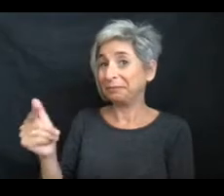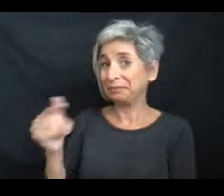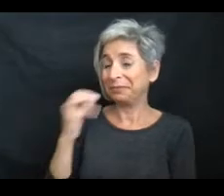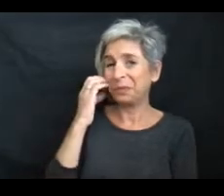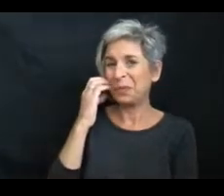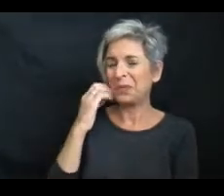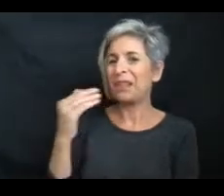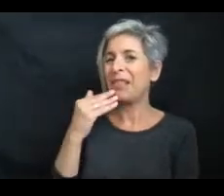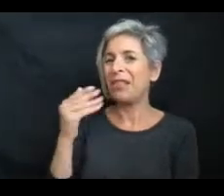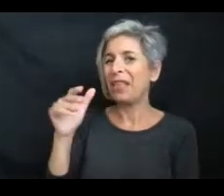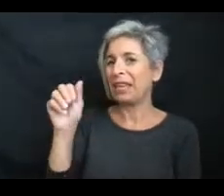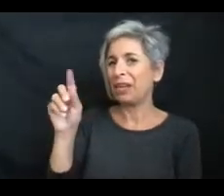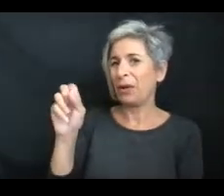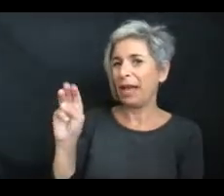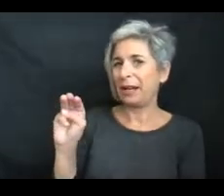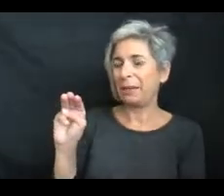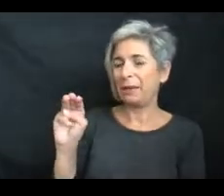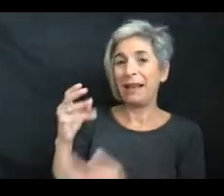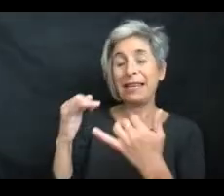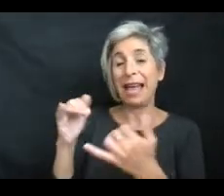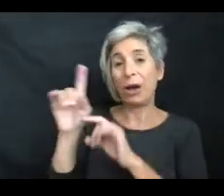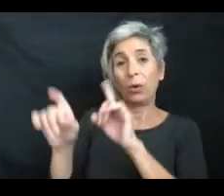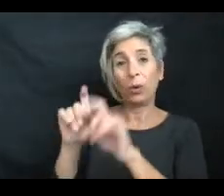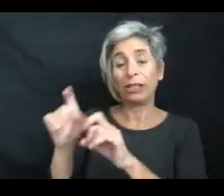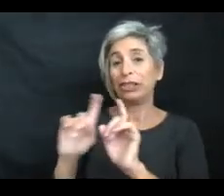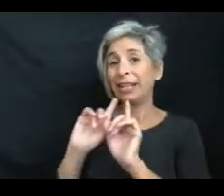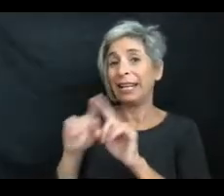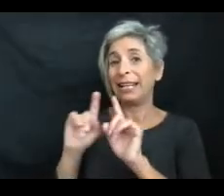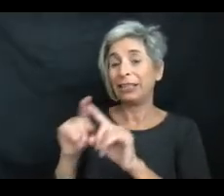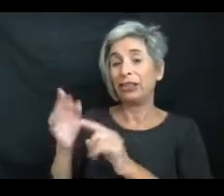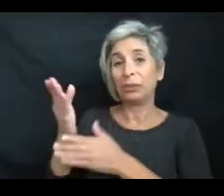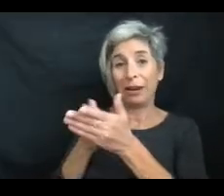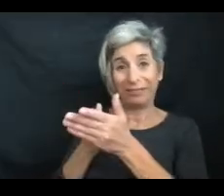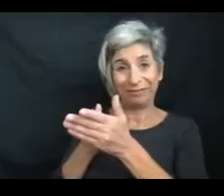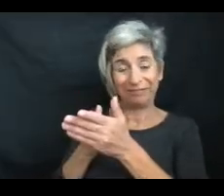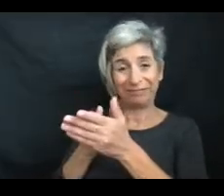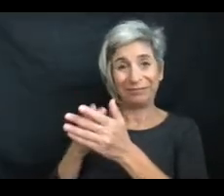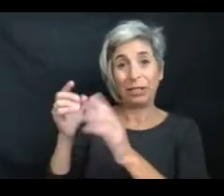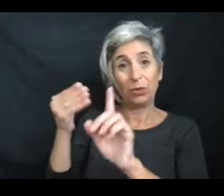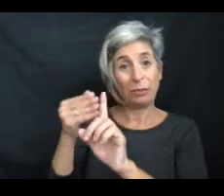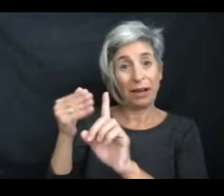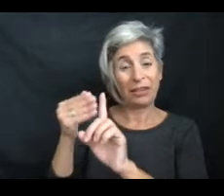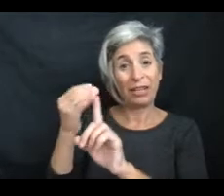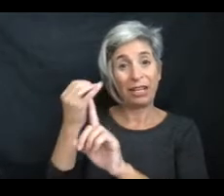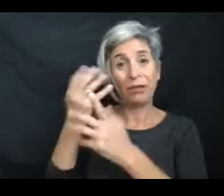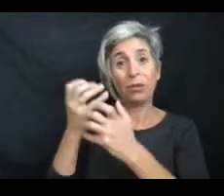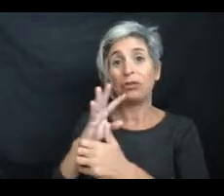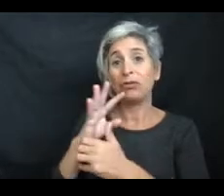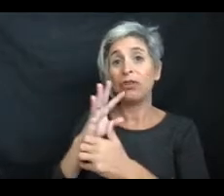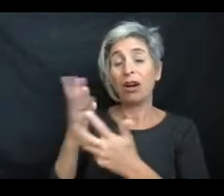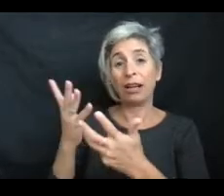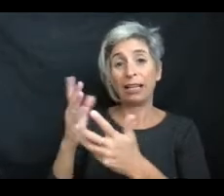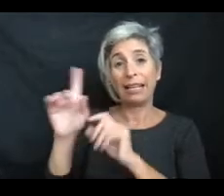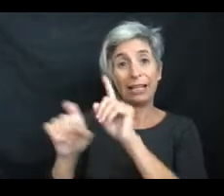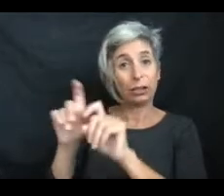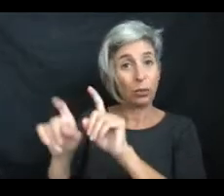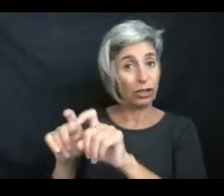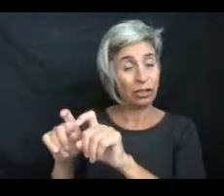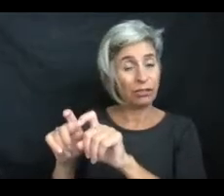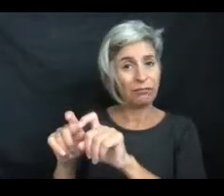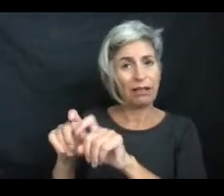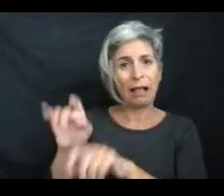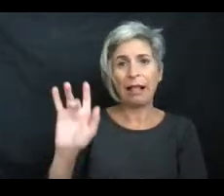Thank you, Adam. This brings us to our questions and answers section. And as a reminder, if you would like to speak and ask a question, please click